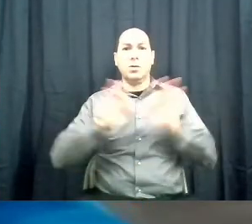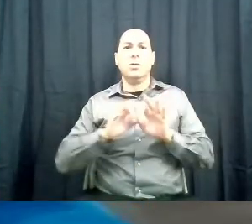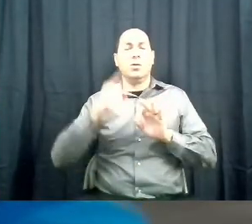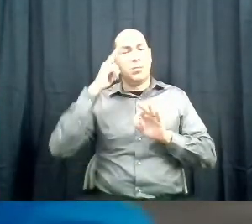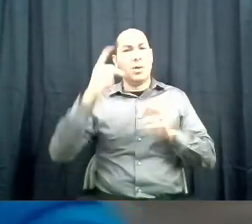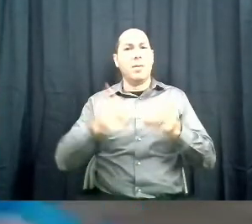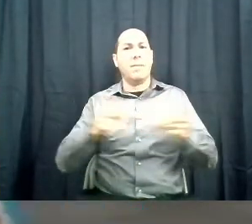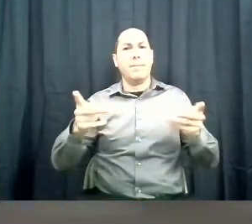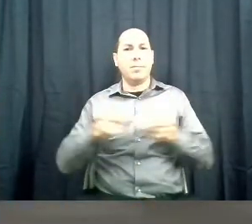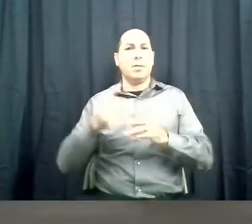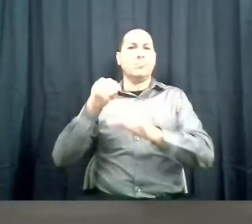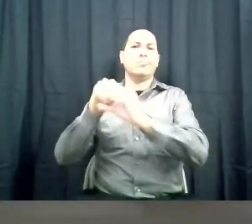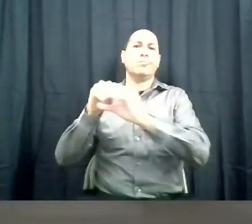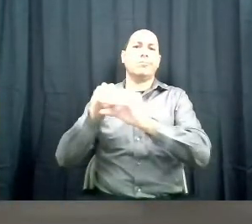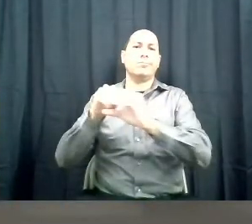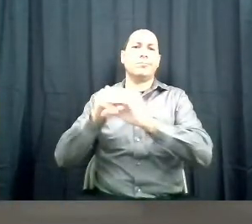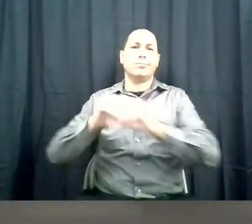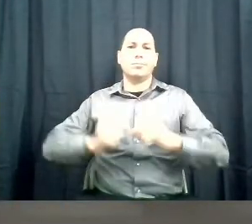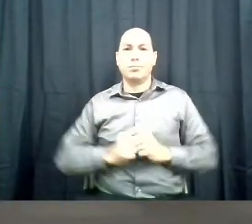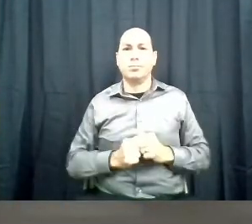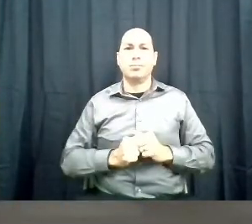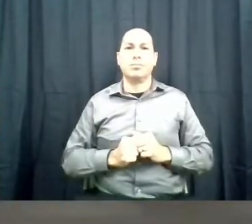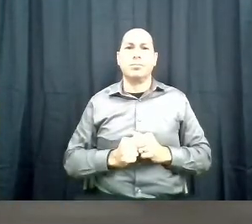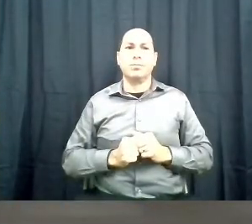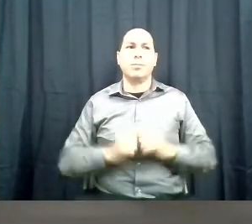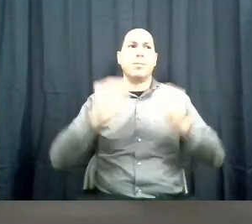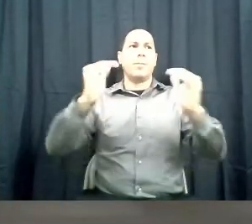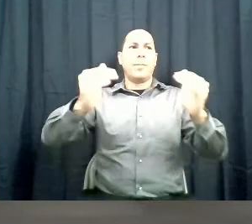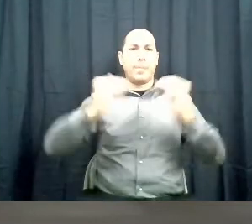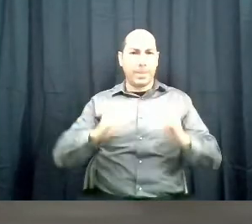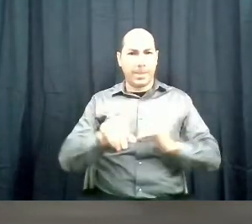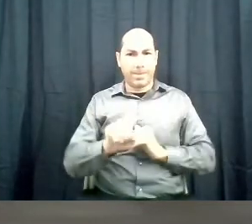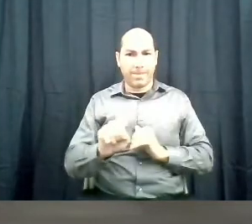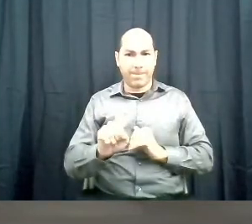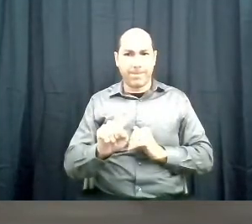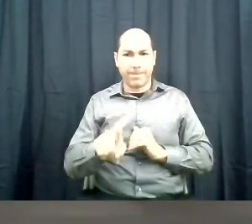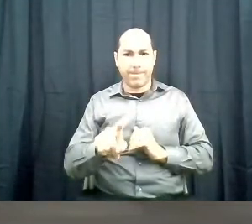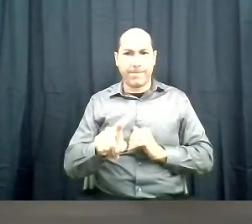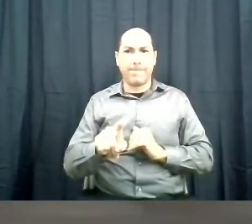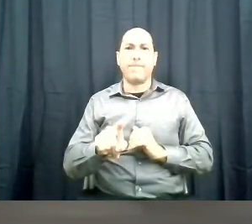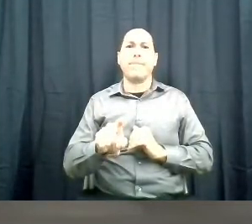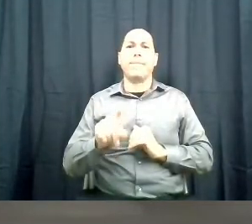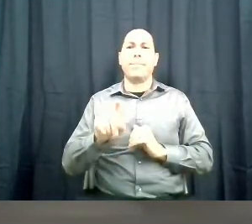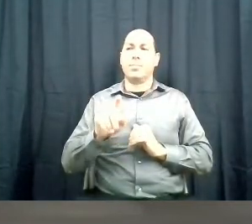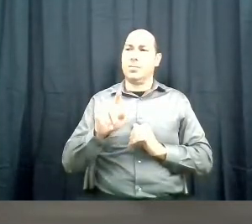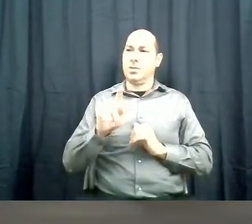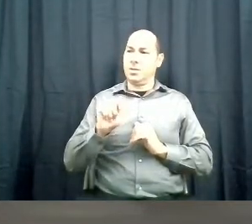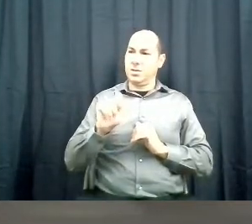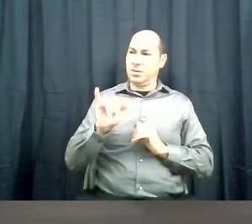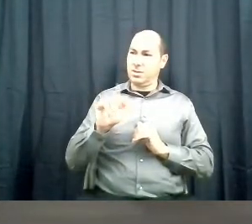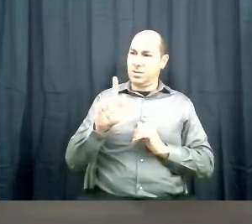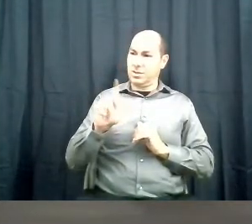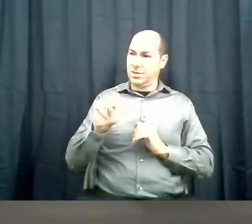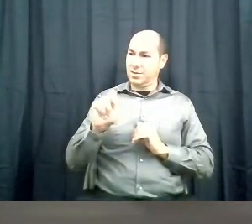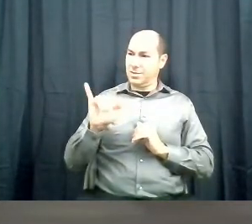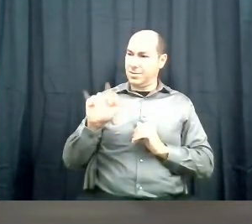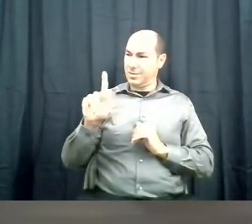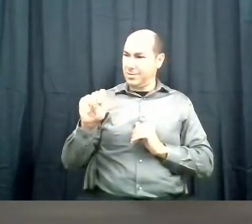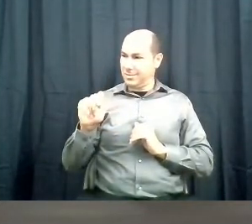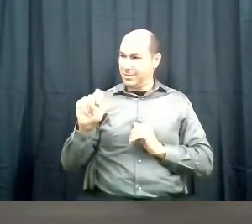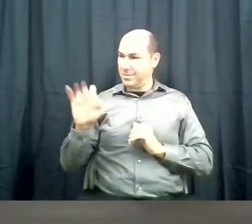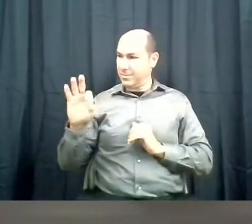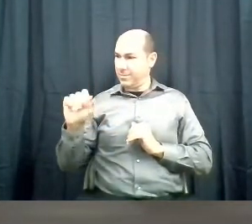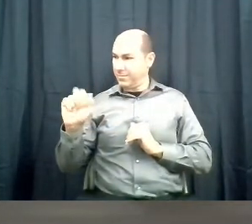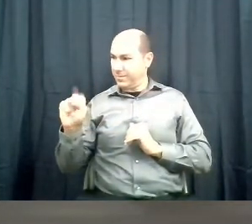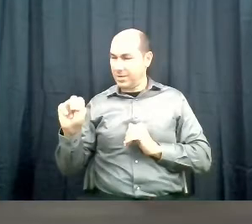applied. Next set of questions from Ting Ting Fang. What is the time frame for the approval